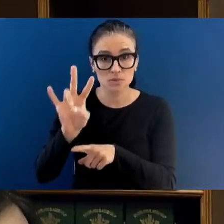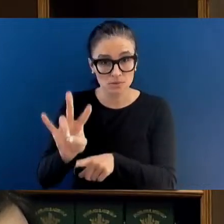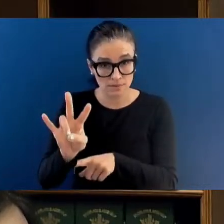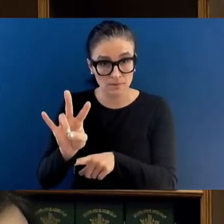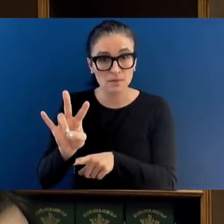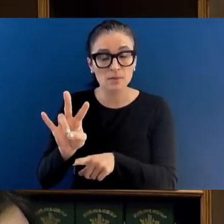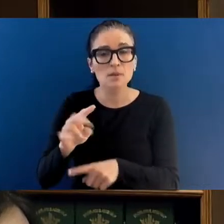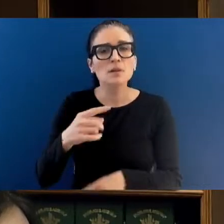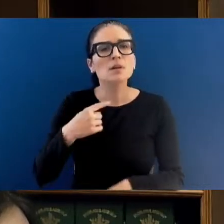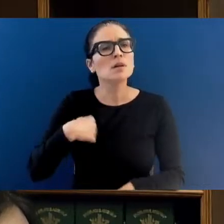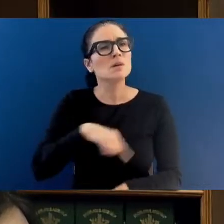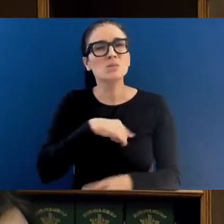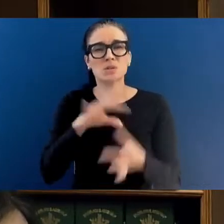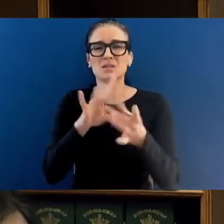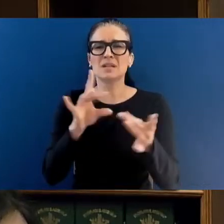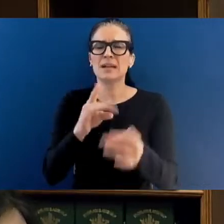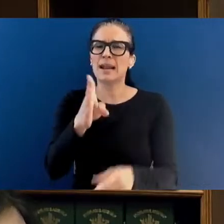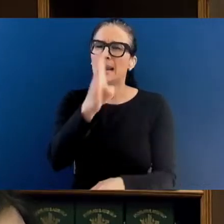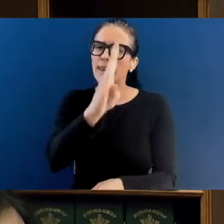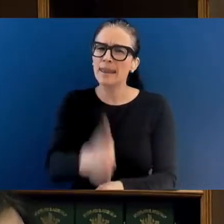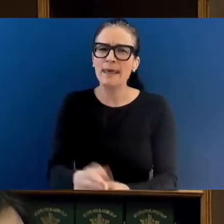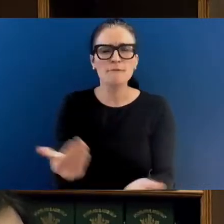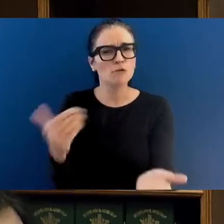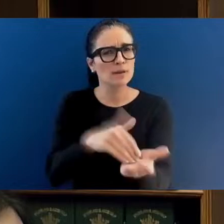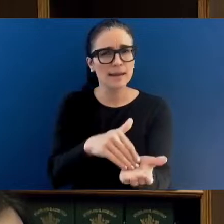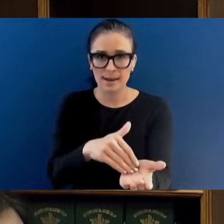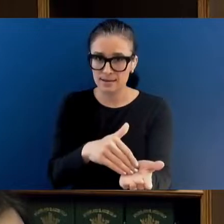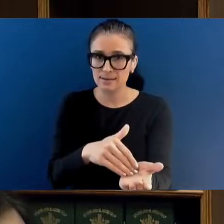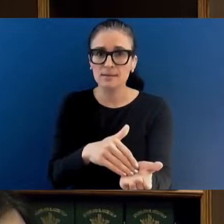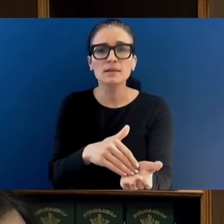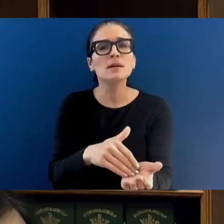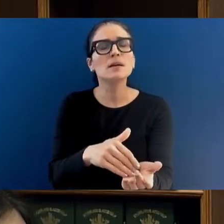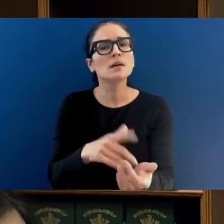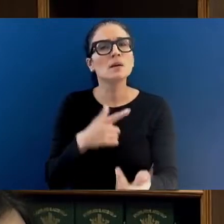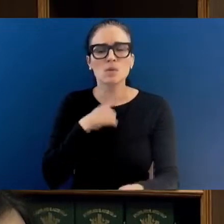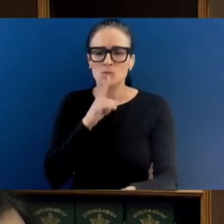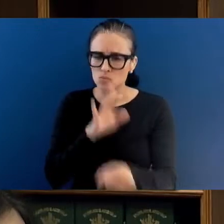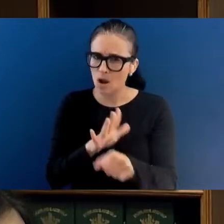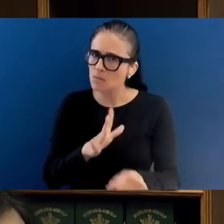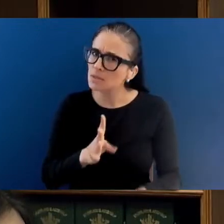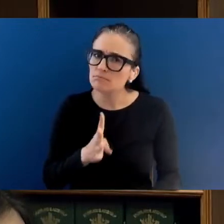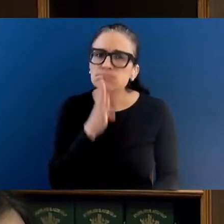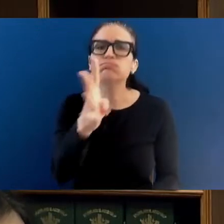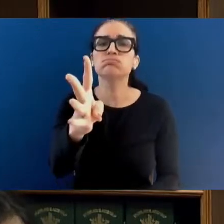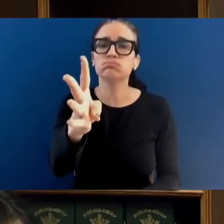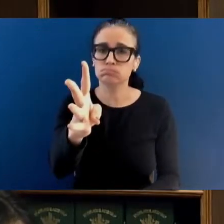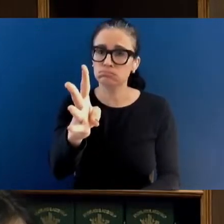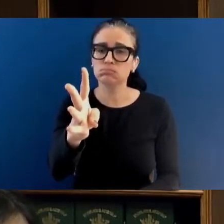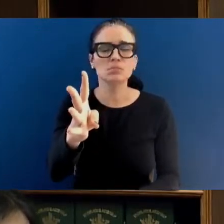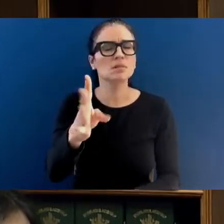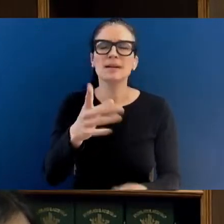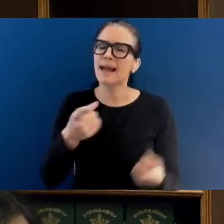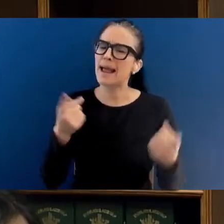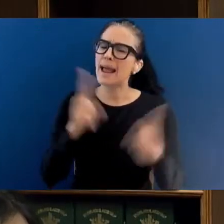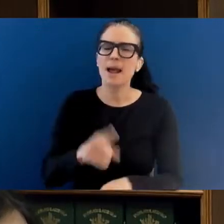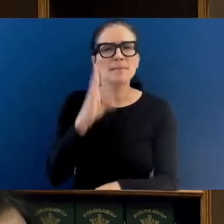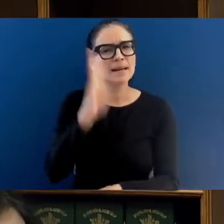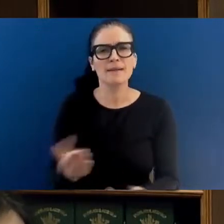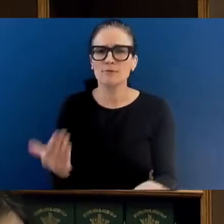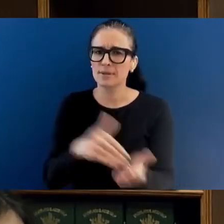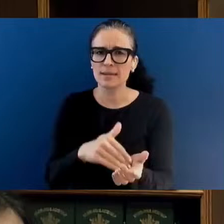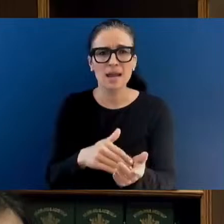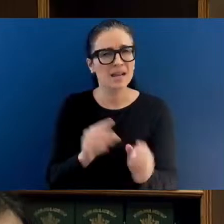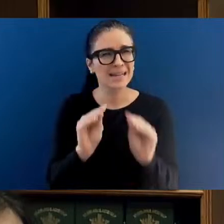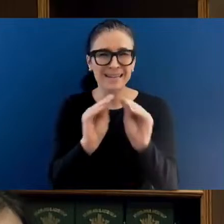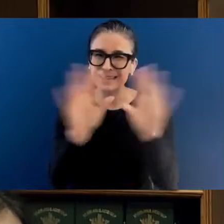of anti-Semitism. And that's why we have made our position very clear that anti-Semitism is not tolerated on